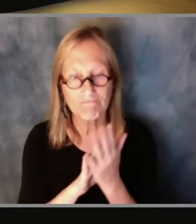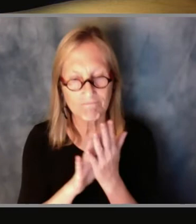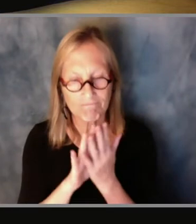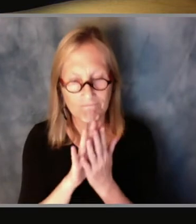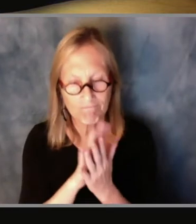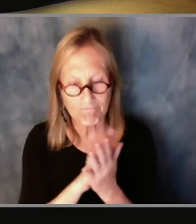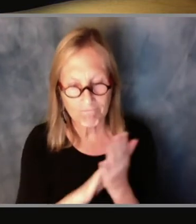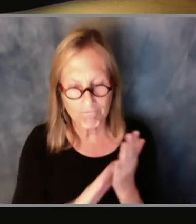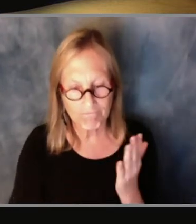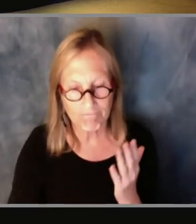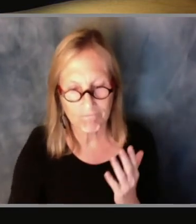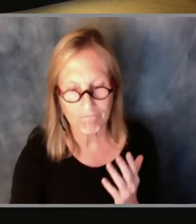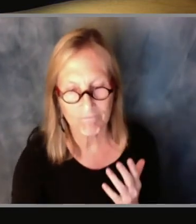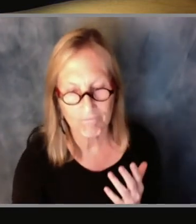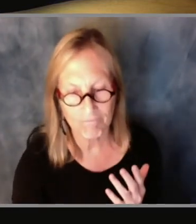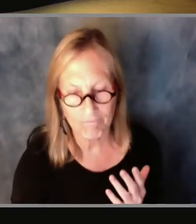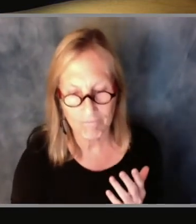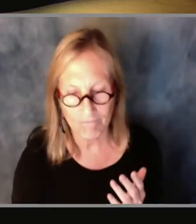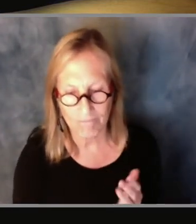that citizens with